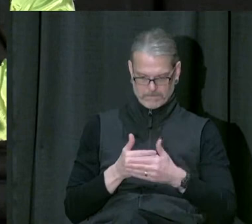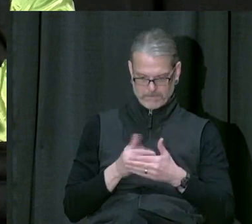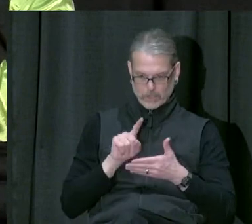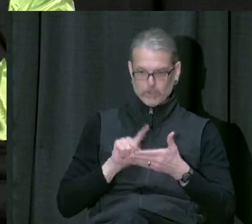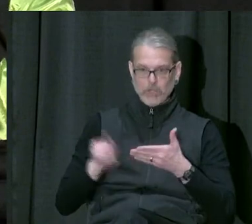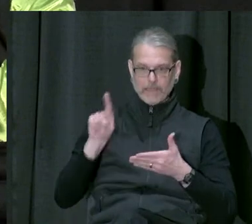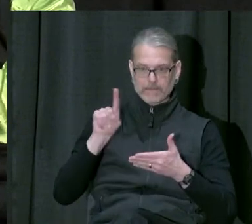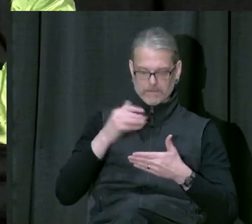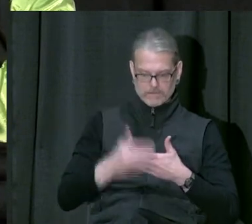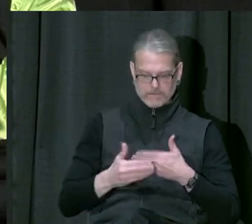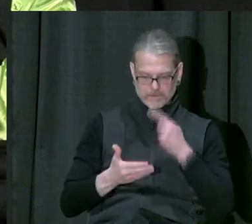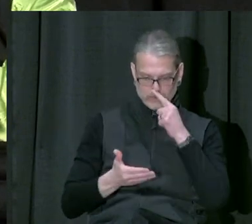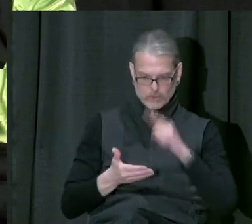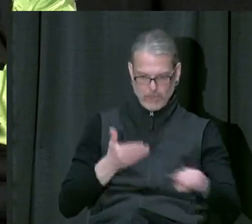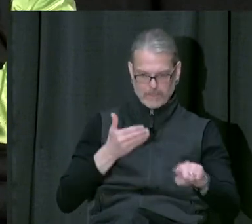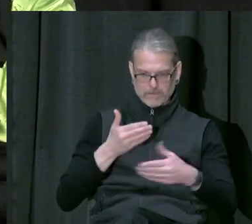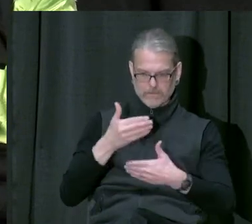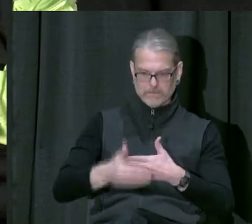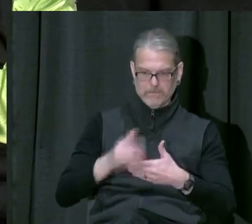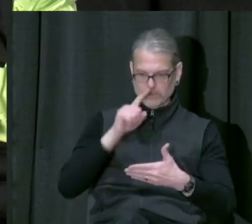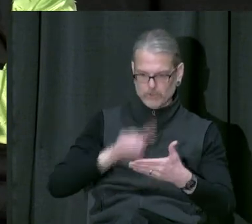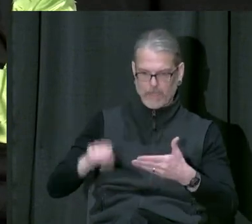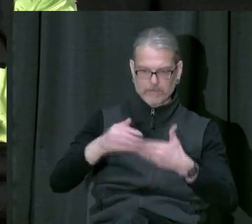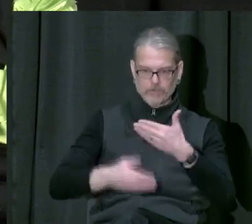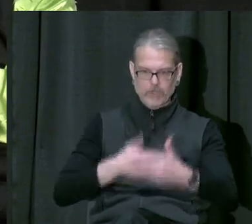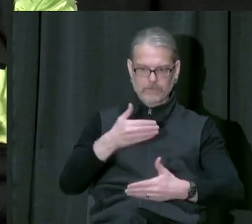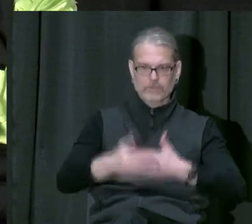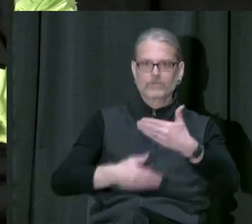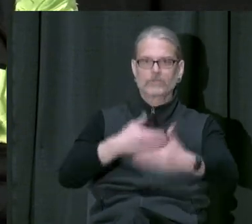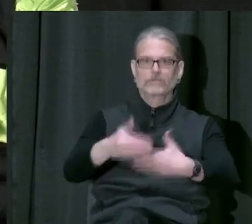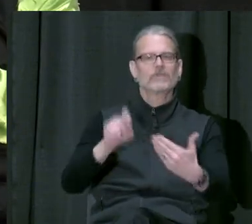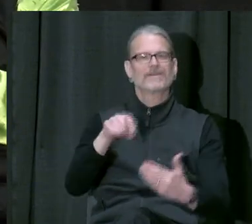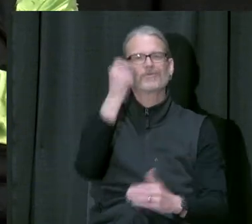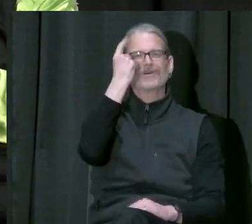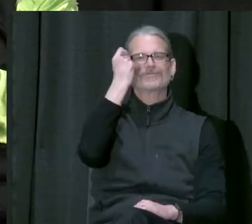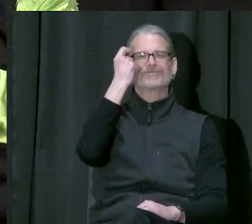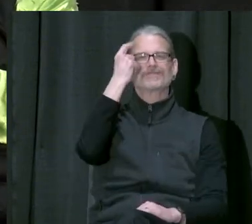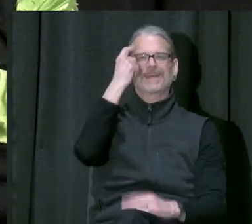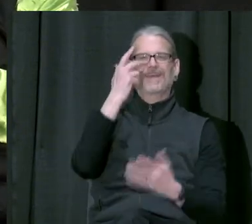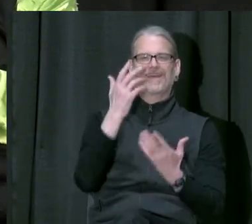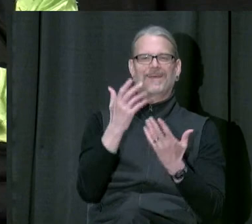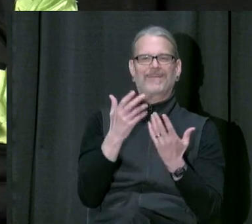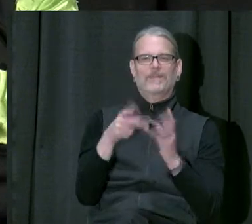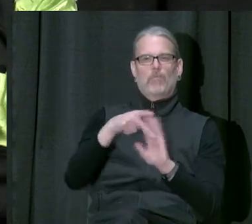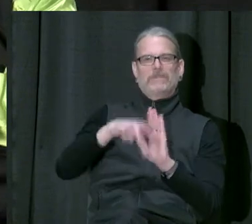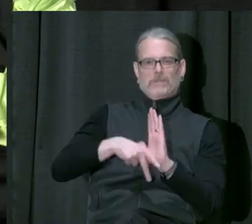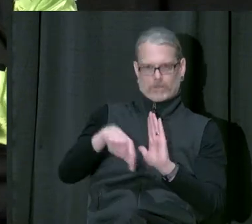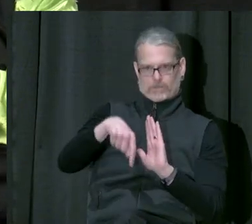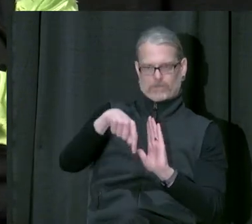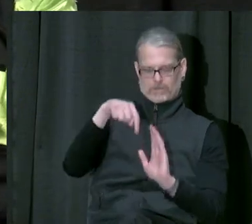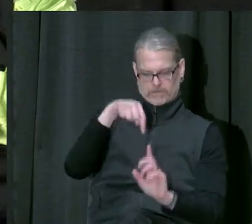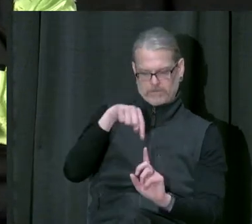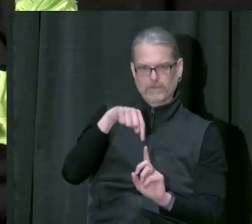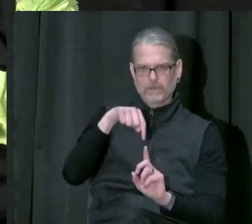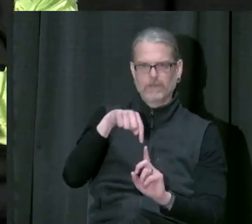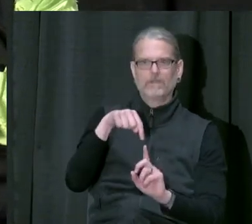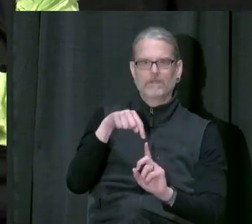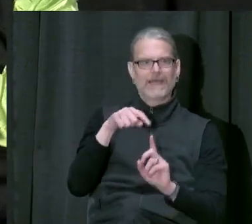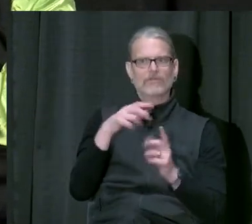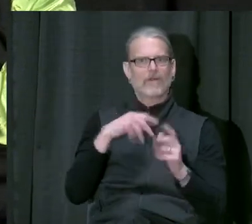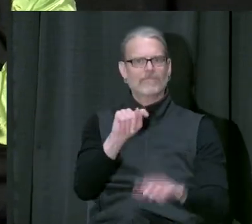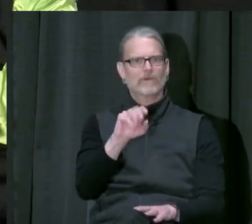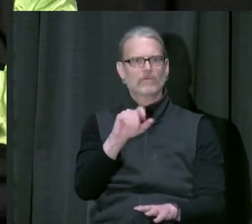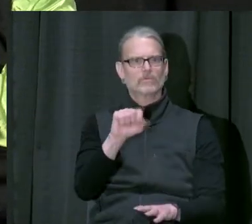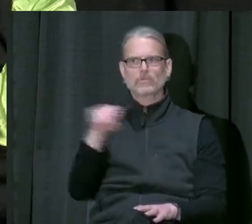and manual review. You really have to understand the principles, and there are tools out there to make it easier and faster. But if you